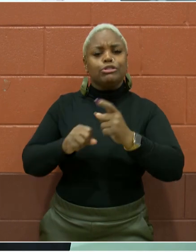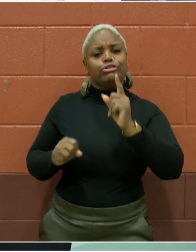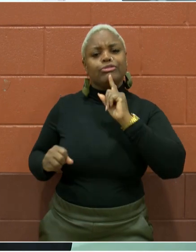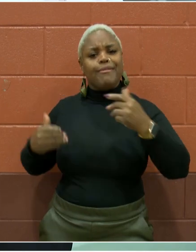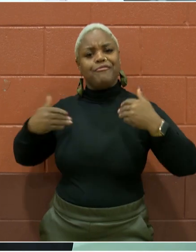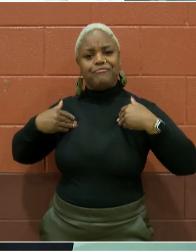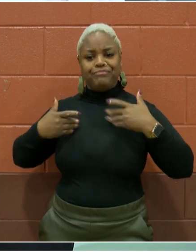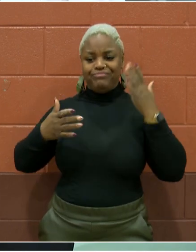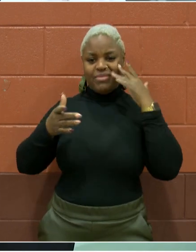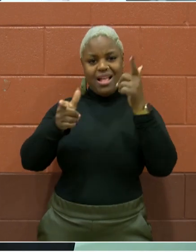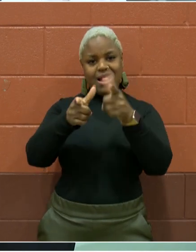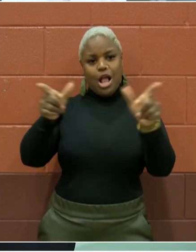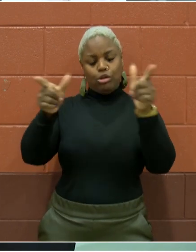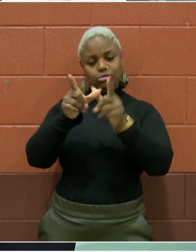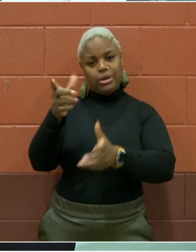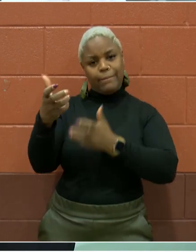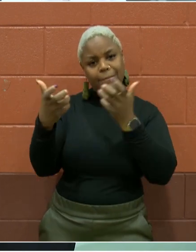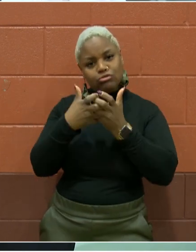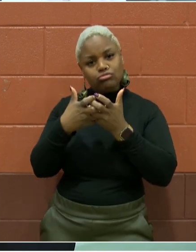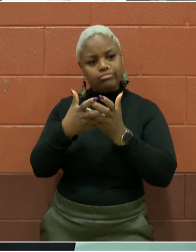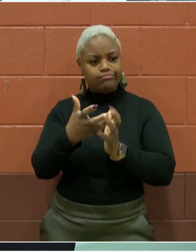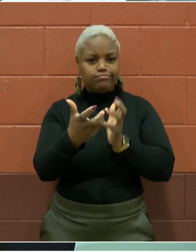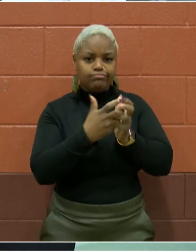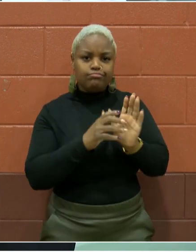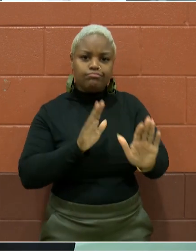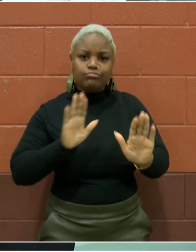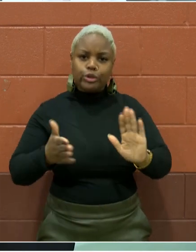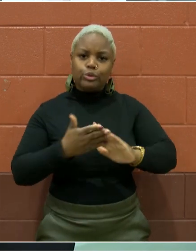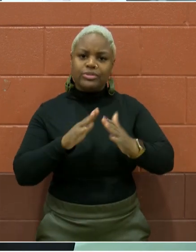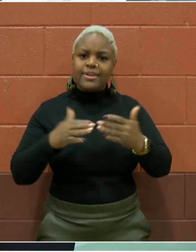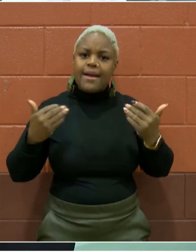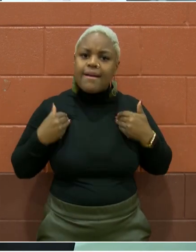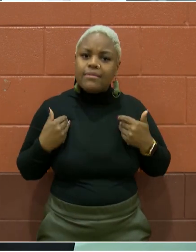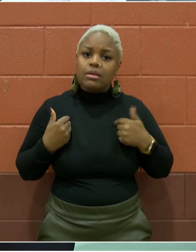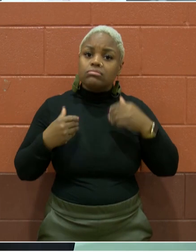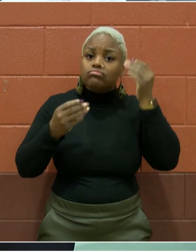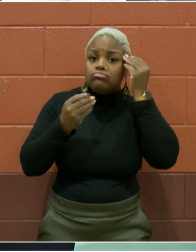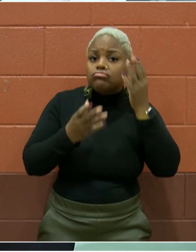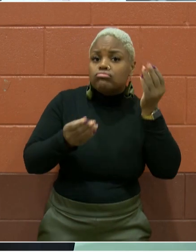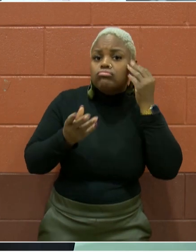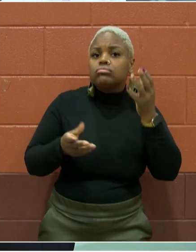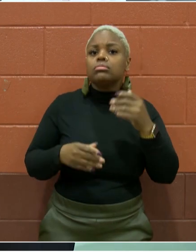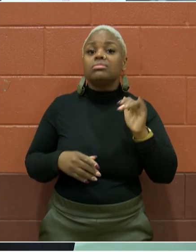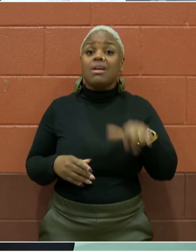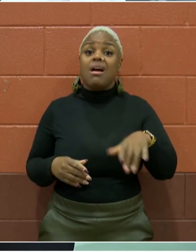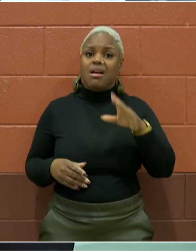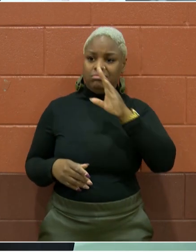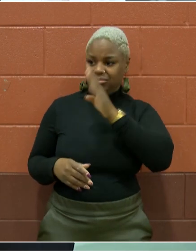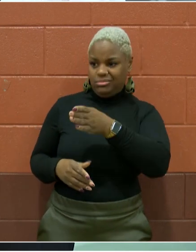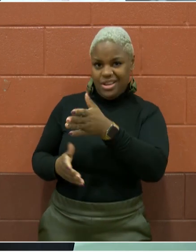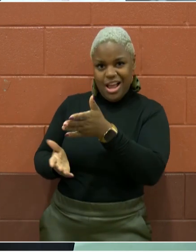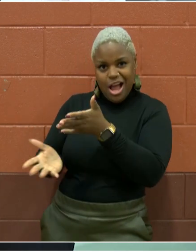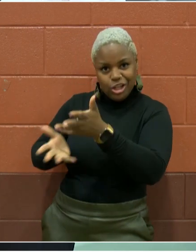special liaison branch to make community members to have that information so that they can speak to our